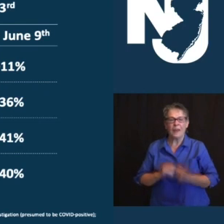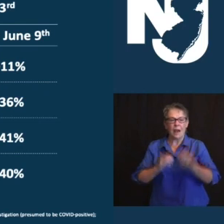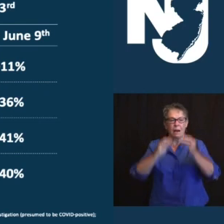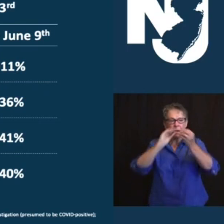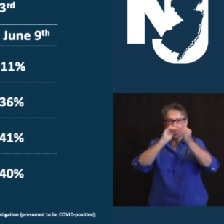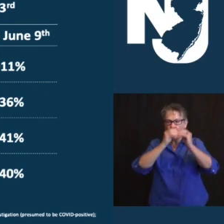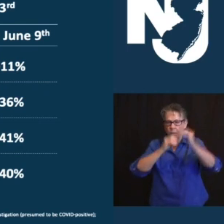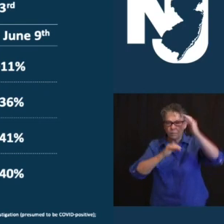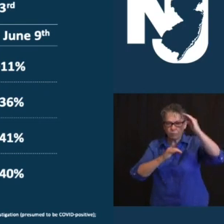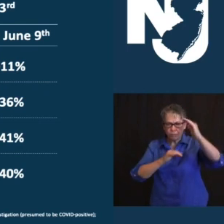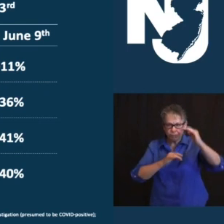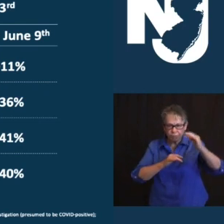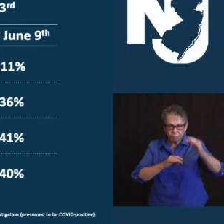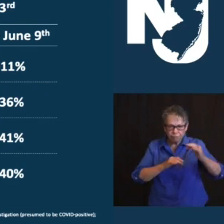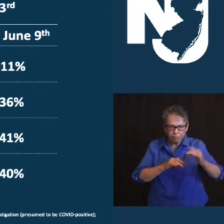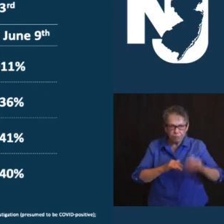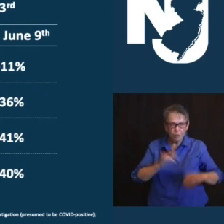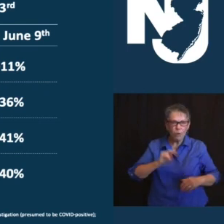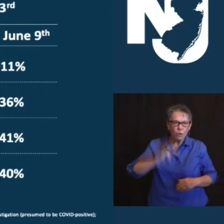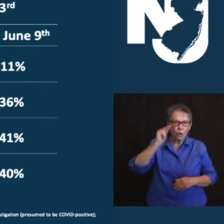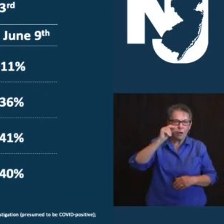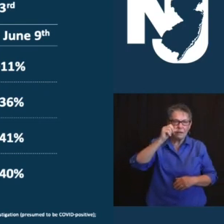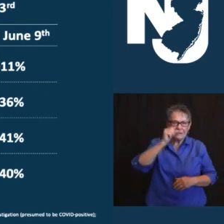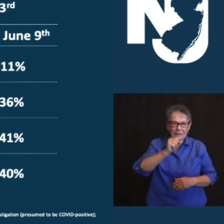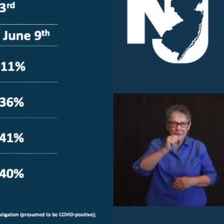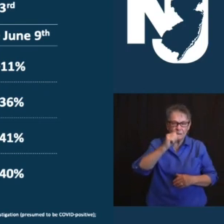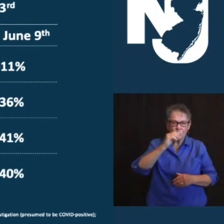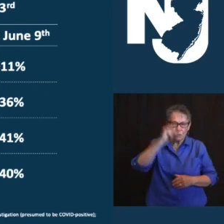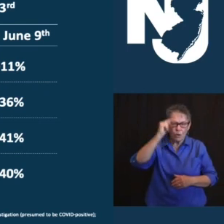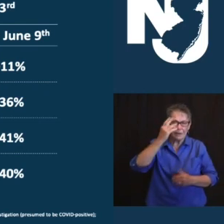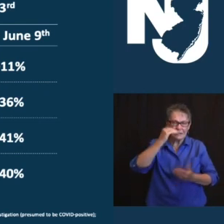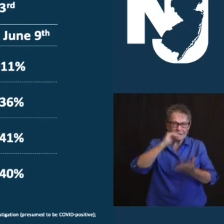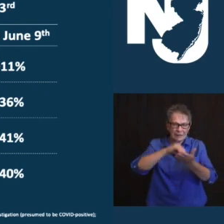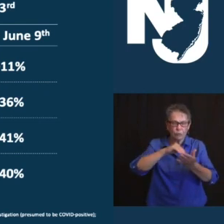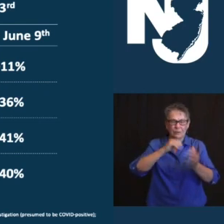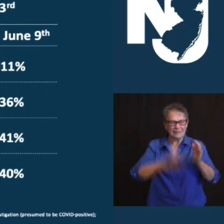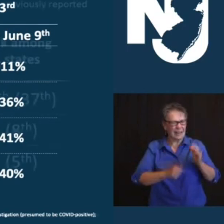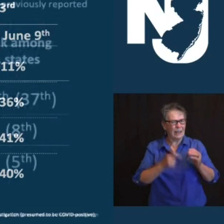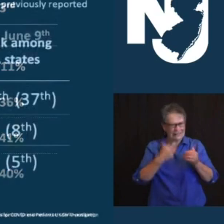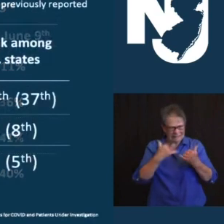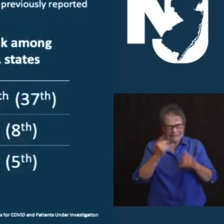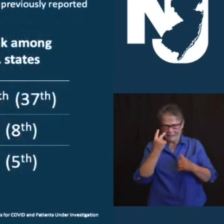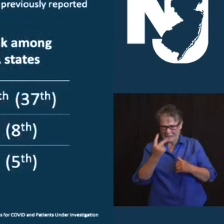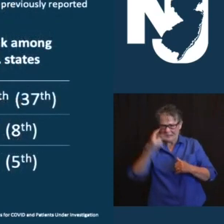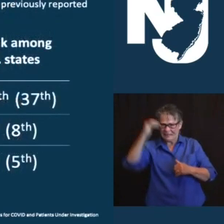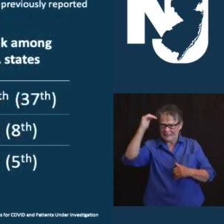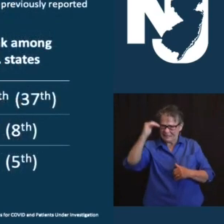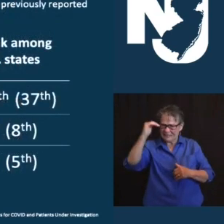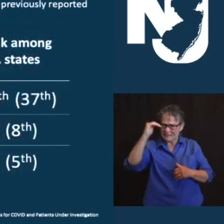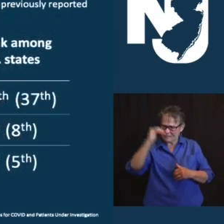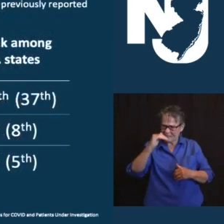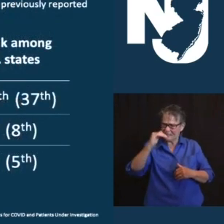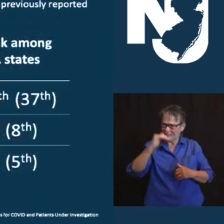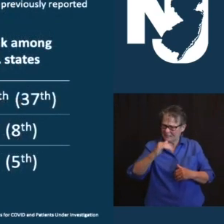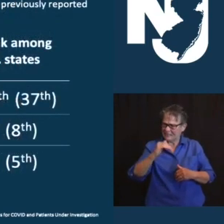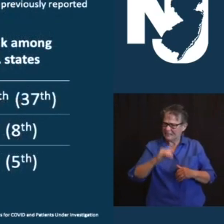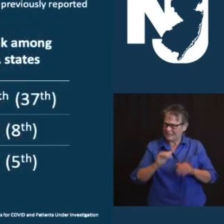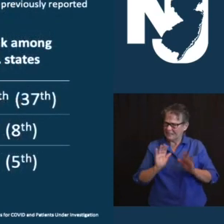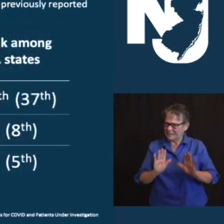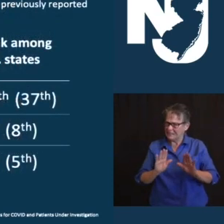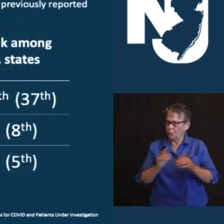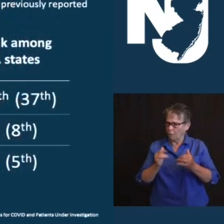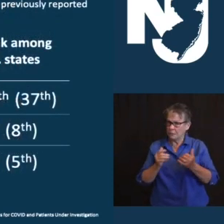where we feel comfortable continuing with stage 2 of our restart. And we also continue to see our standing